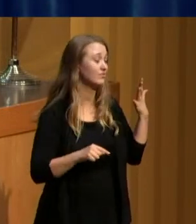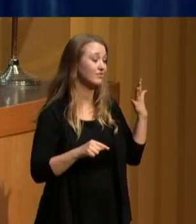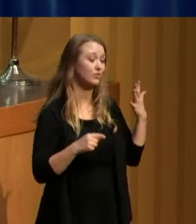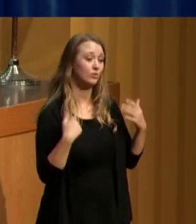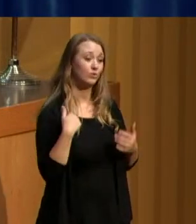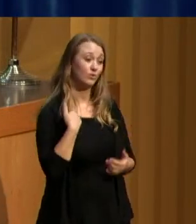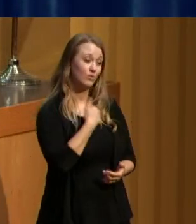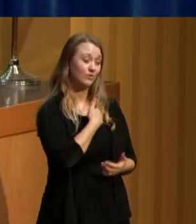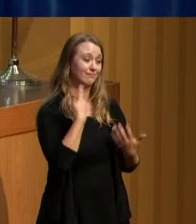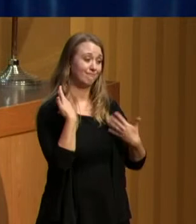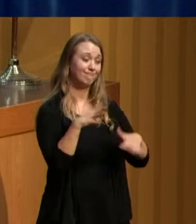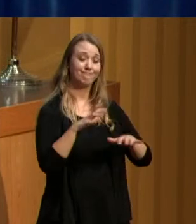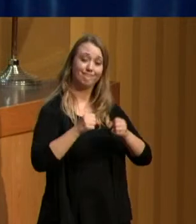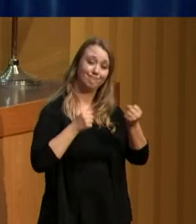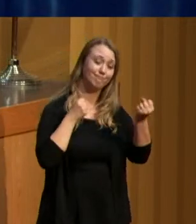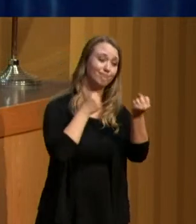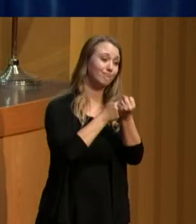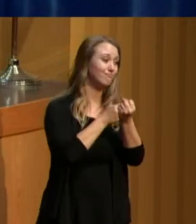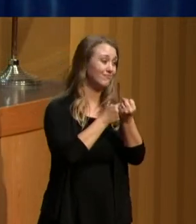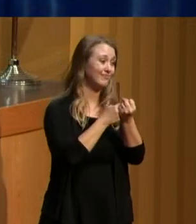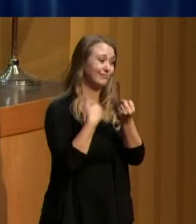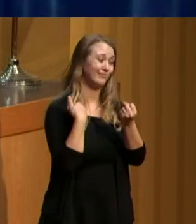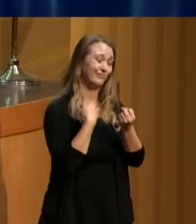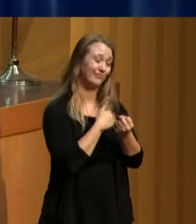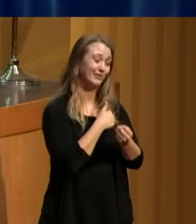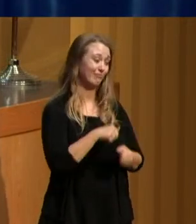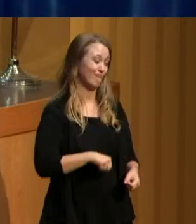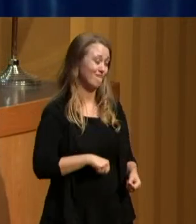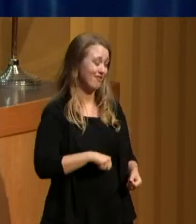there to support you, we are so proud of you.